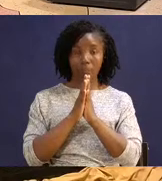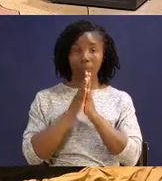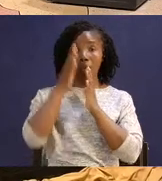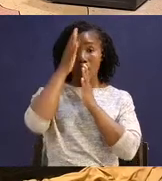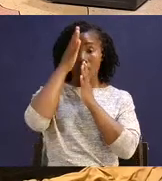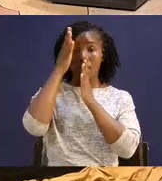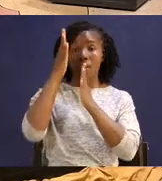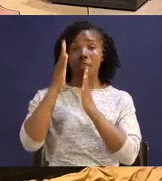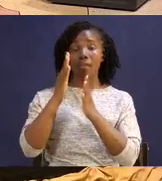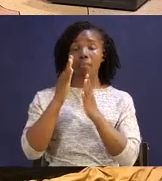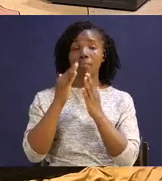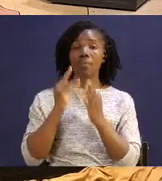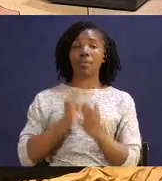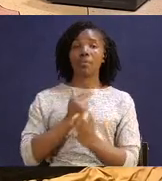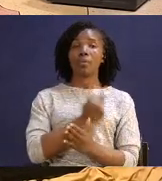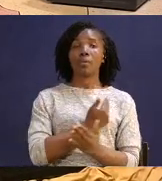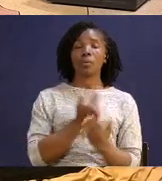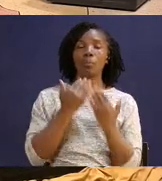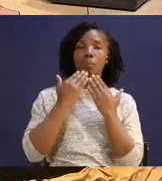Father, we thank you